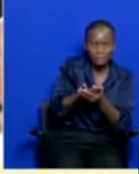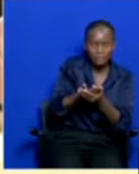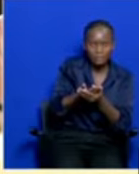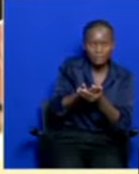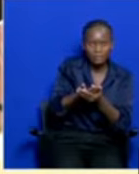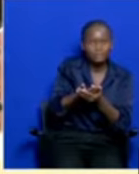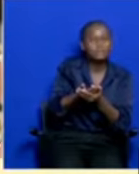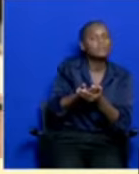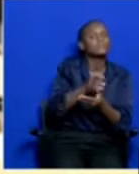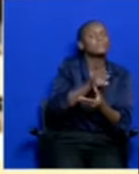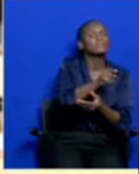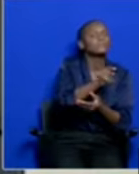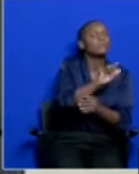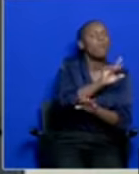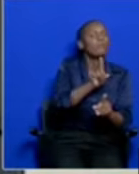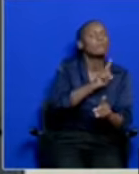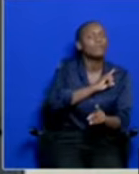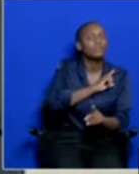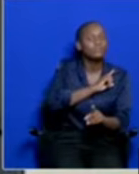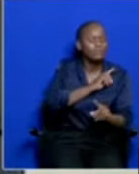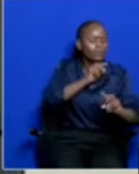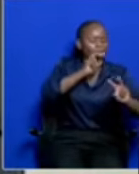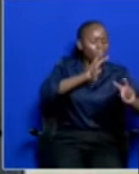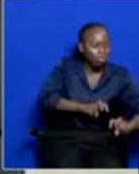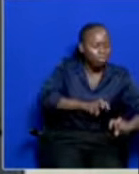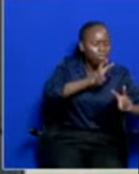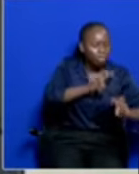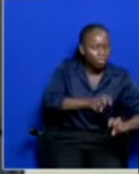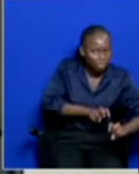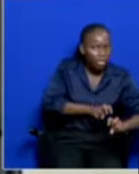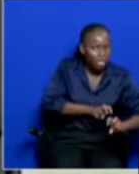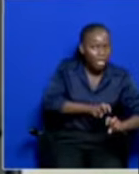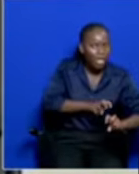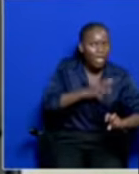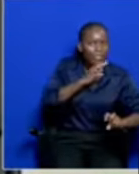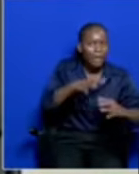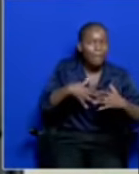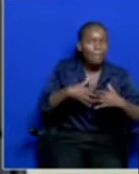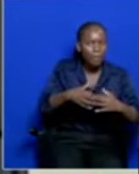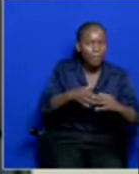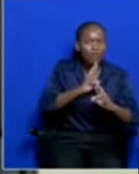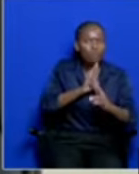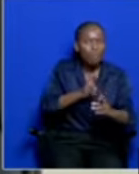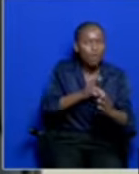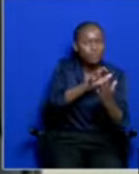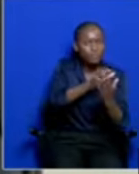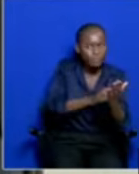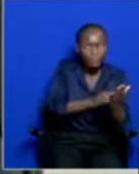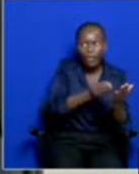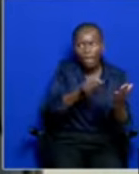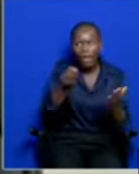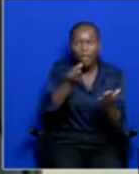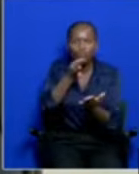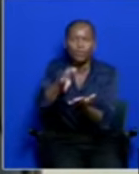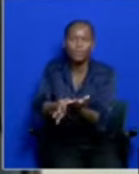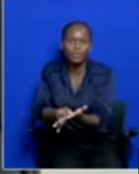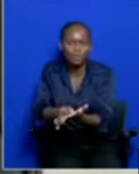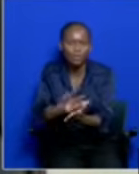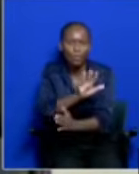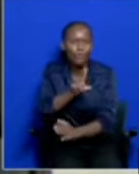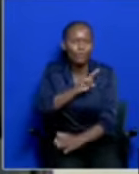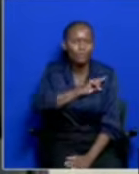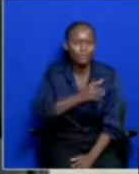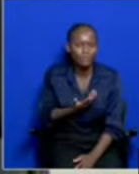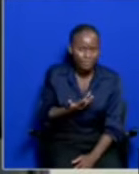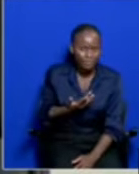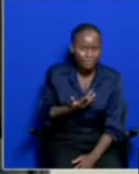which ends up in recommendations to the city? That's what I'm trying to understand, how the process works. Yeah, now I understand